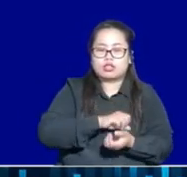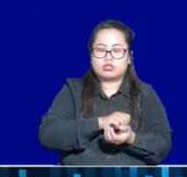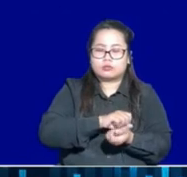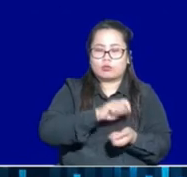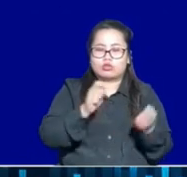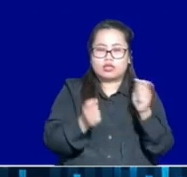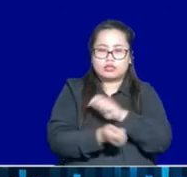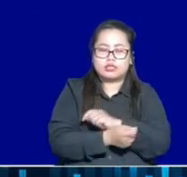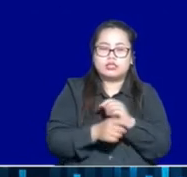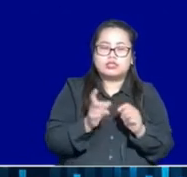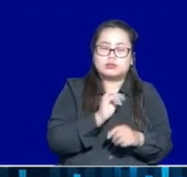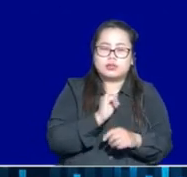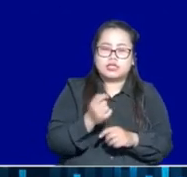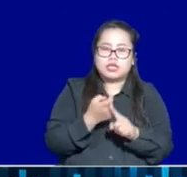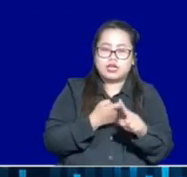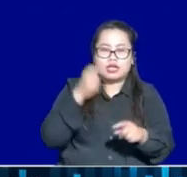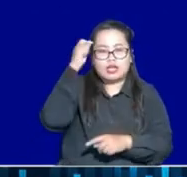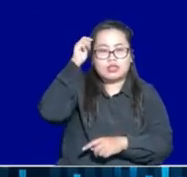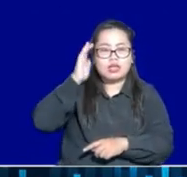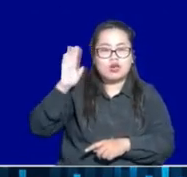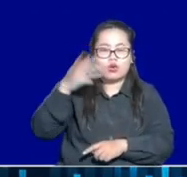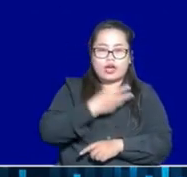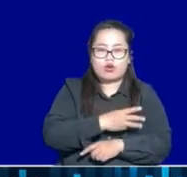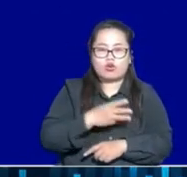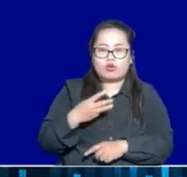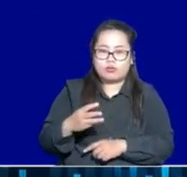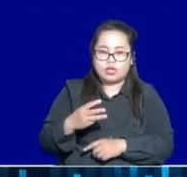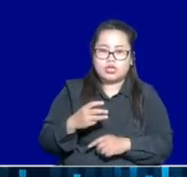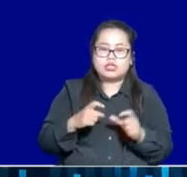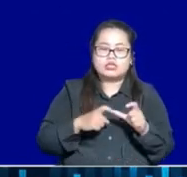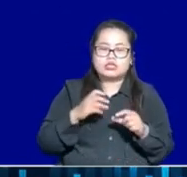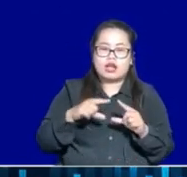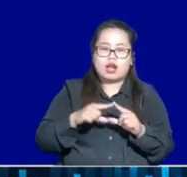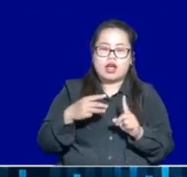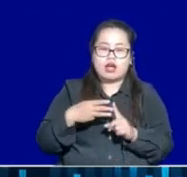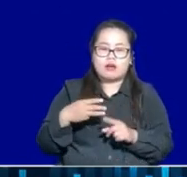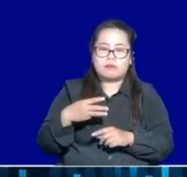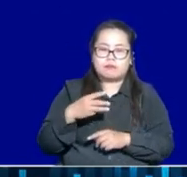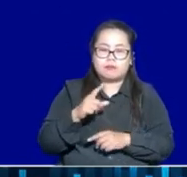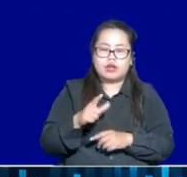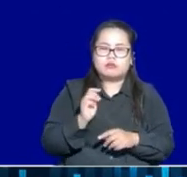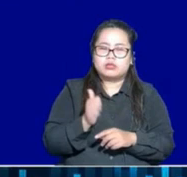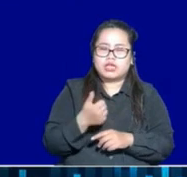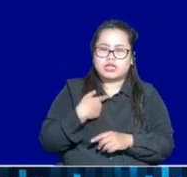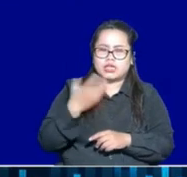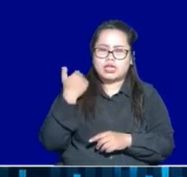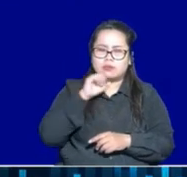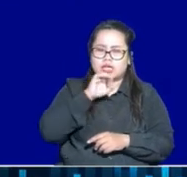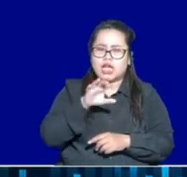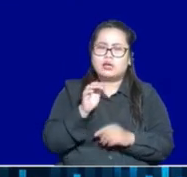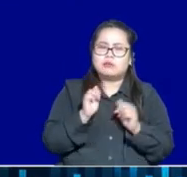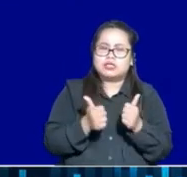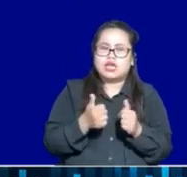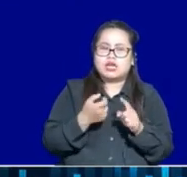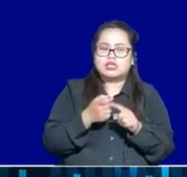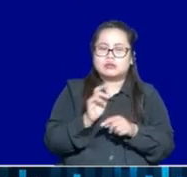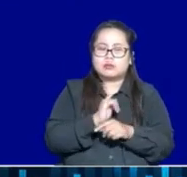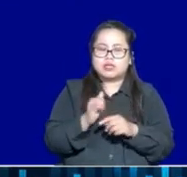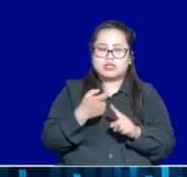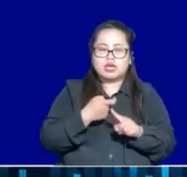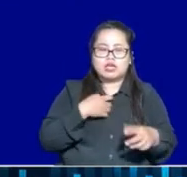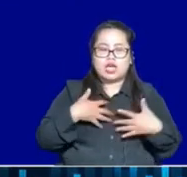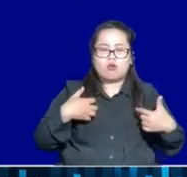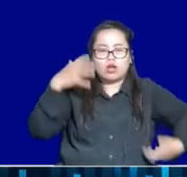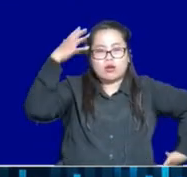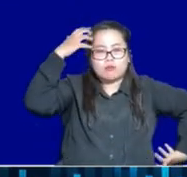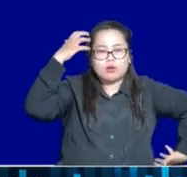your capabilities and add some capabilities more gradually. Manufacturing offers this dual advantage of being both complex